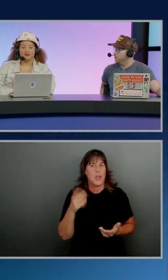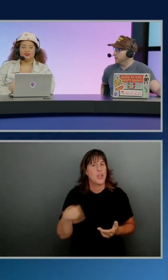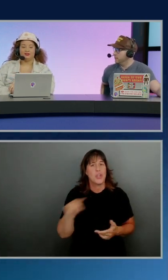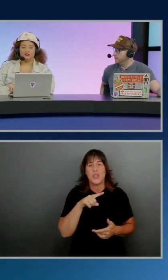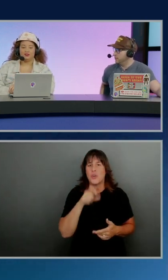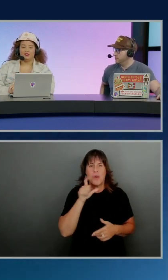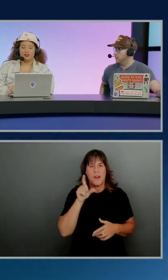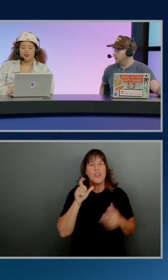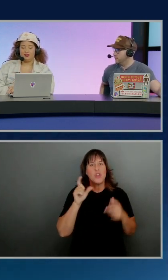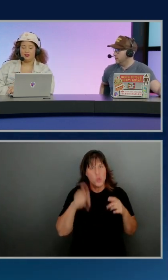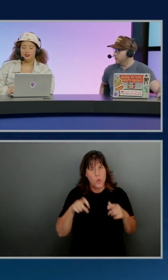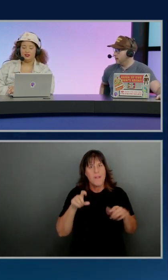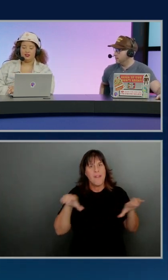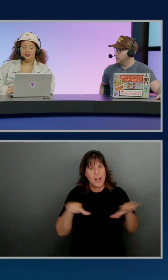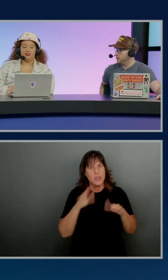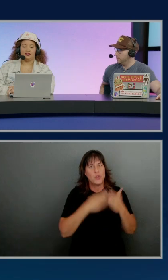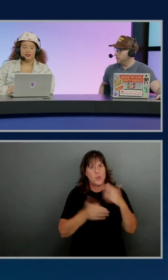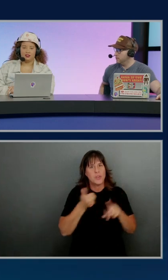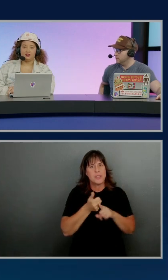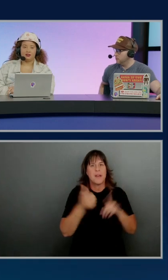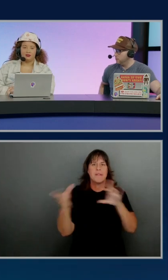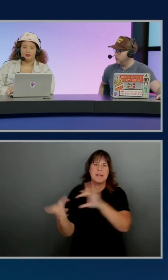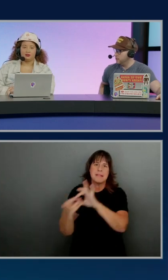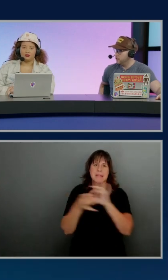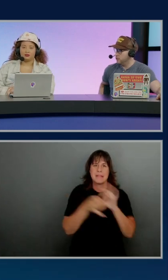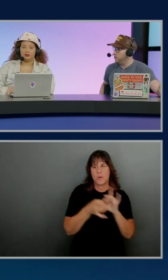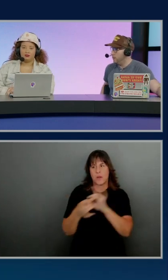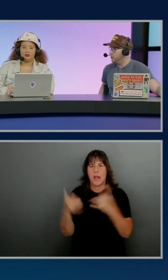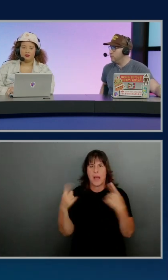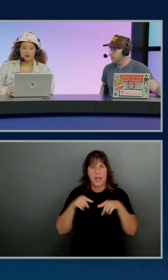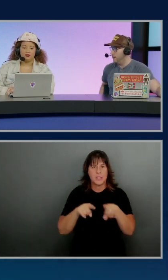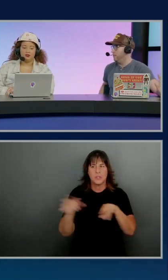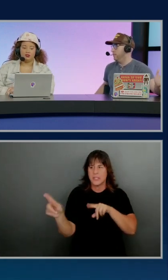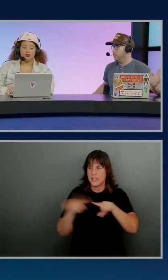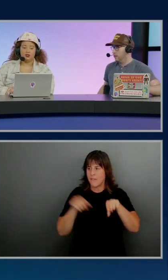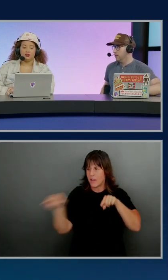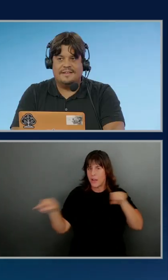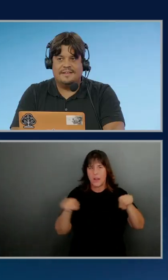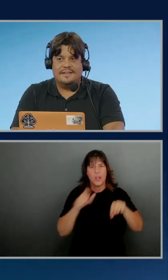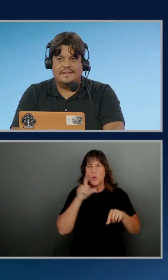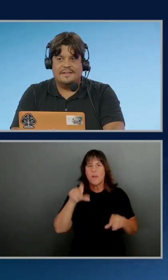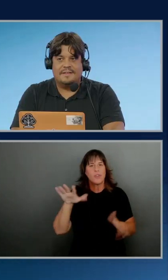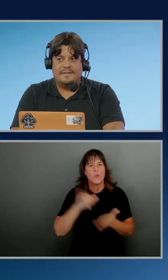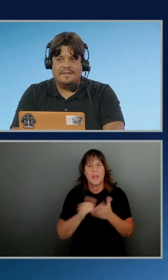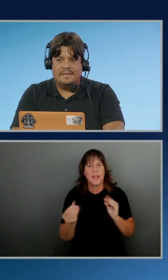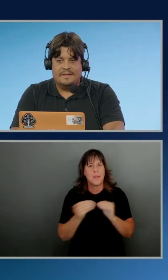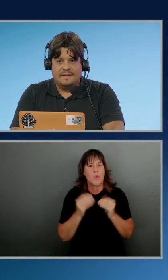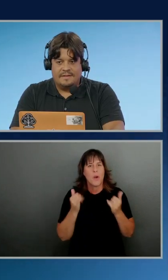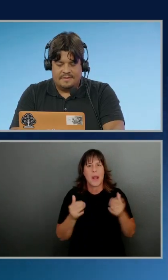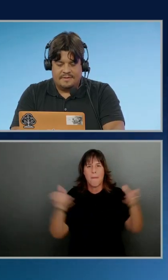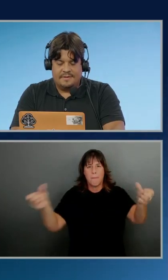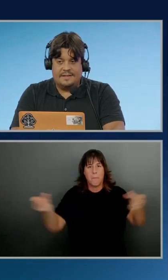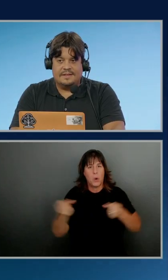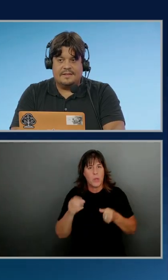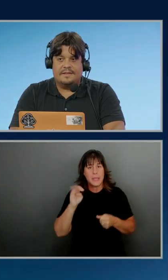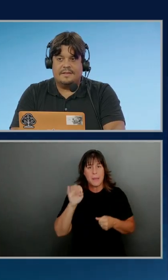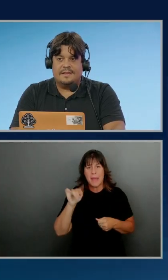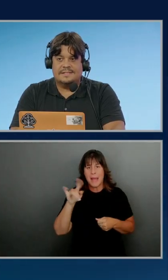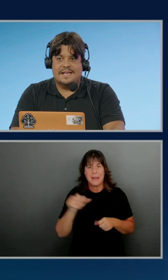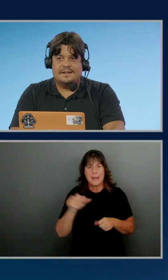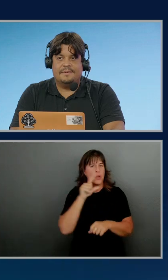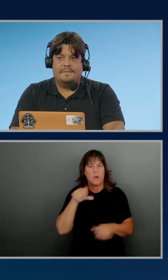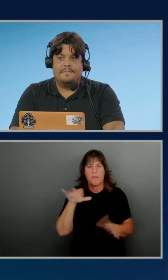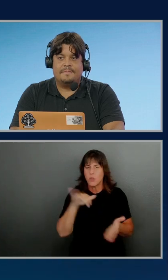do, basically. You synchronize between these disparate places. You don't have to do that. Exactly. pull in the metadata. You don't have to do that. That's